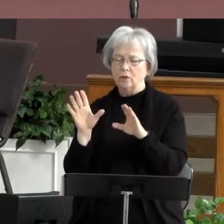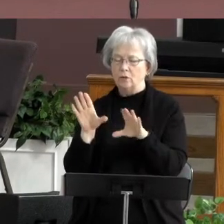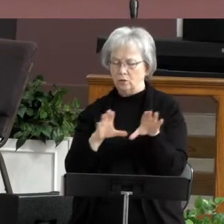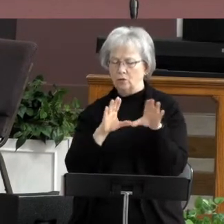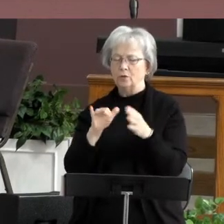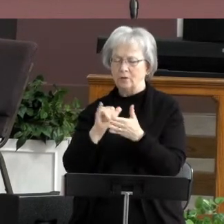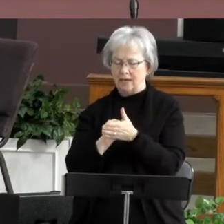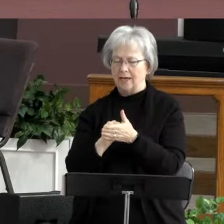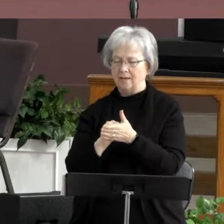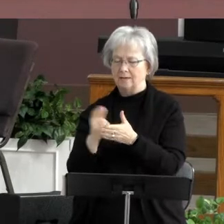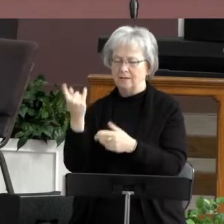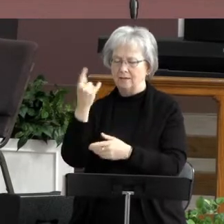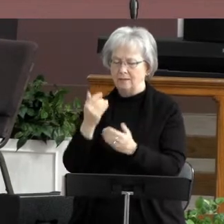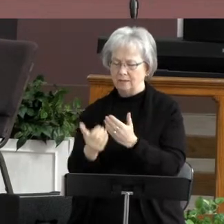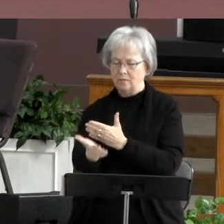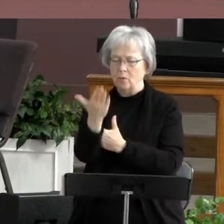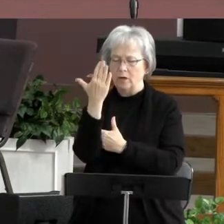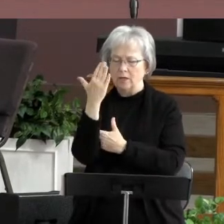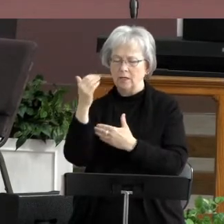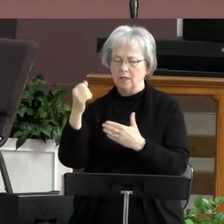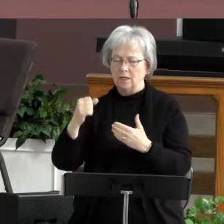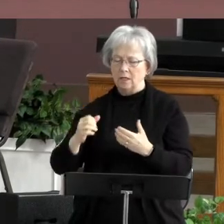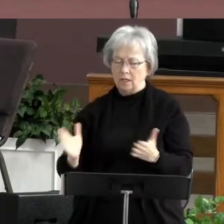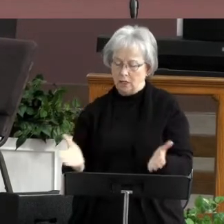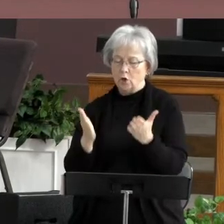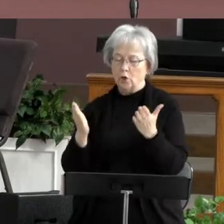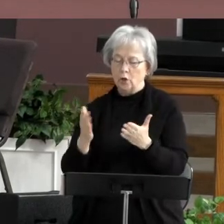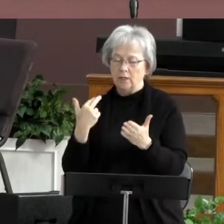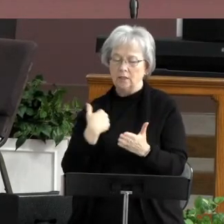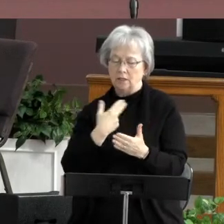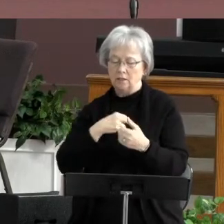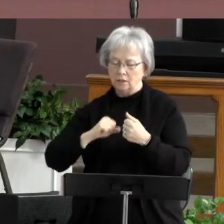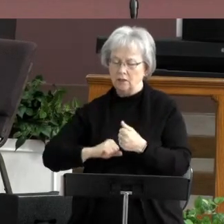us, challenge us, build us up, and make us more